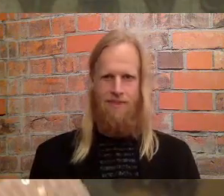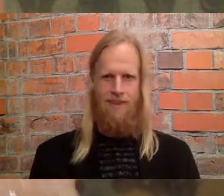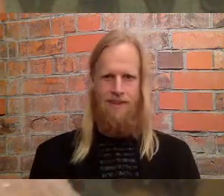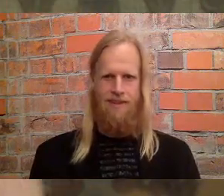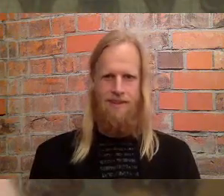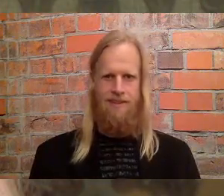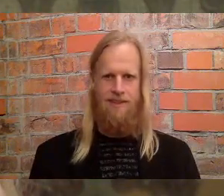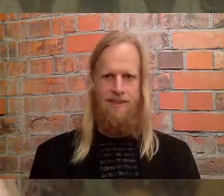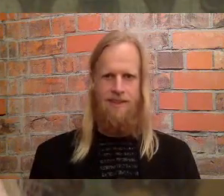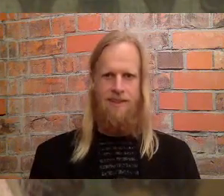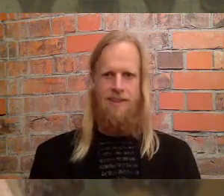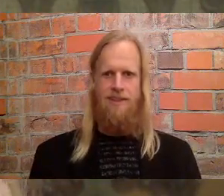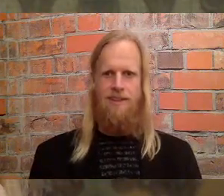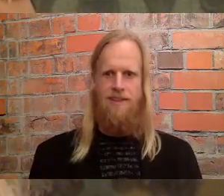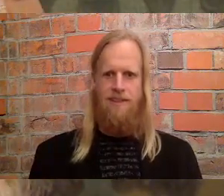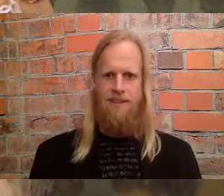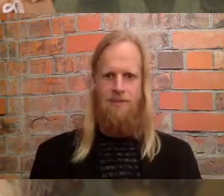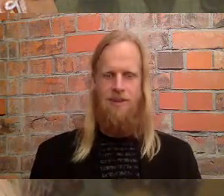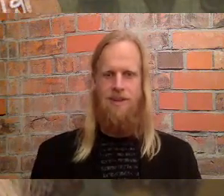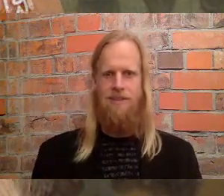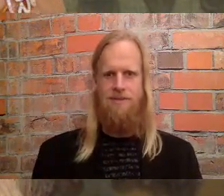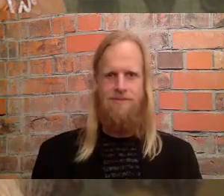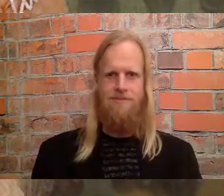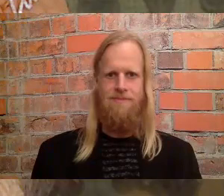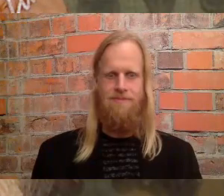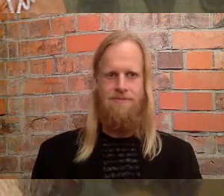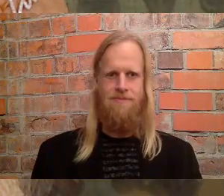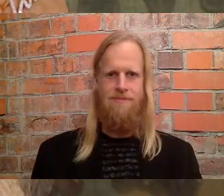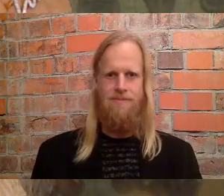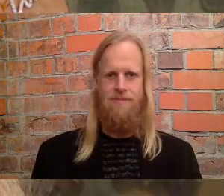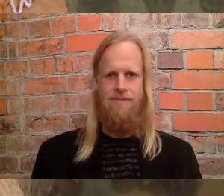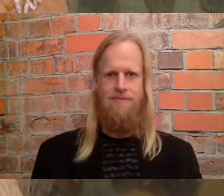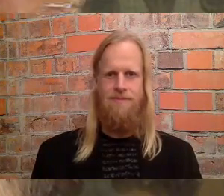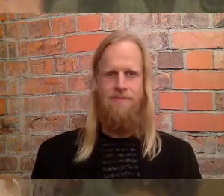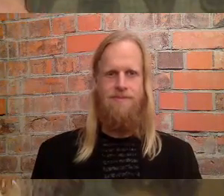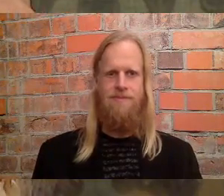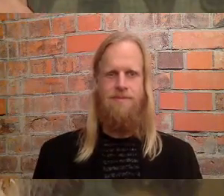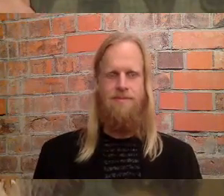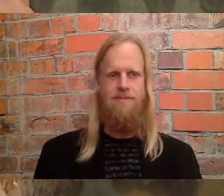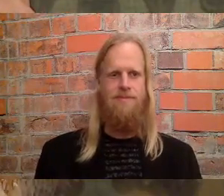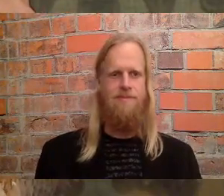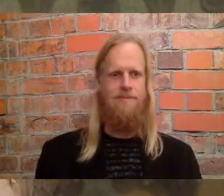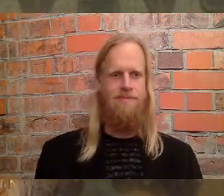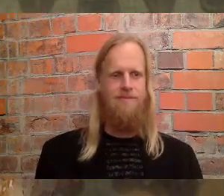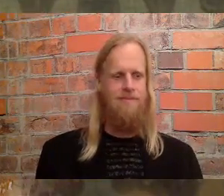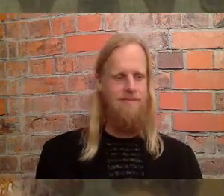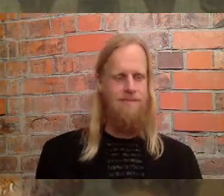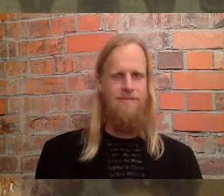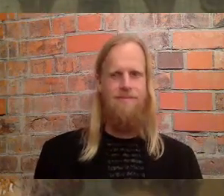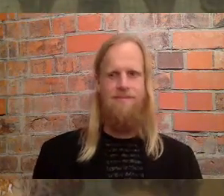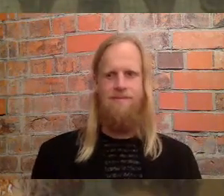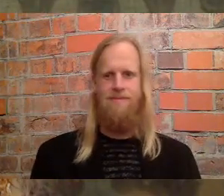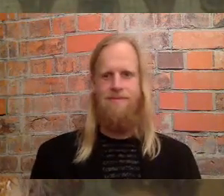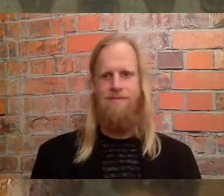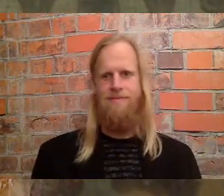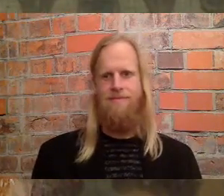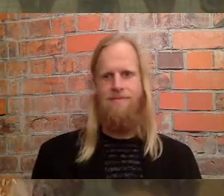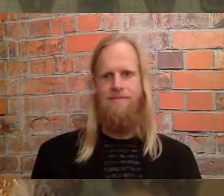in the chat. Erin says, I feel peaceful, laughing. Lois says, ready to start trusting